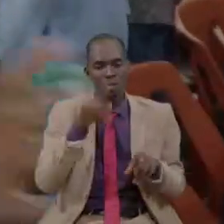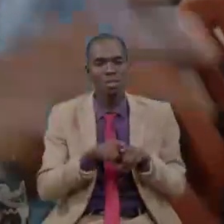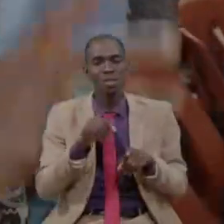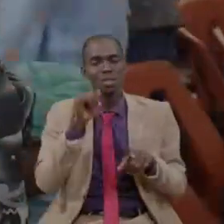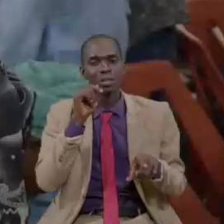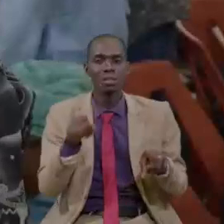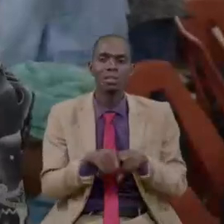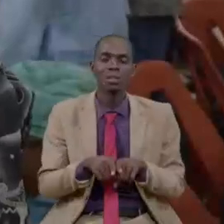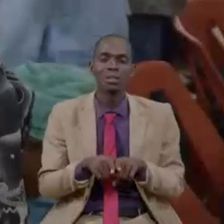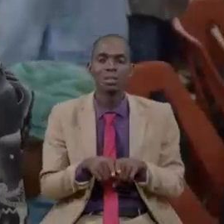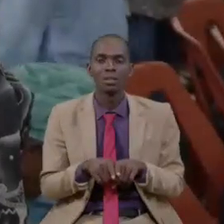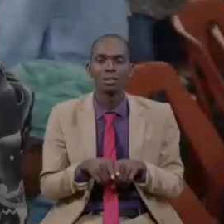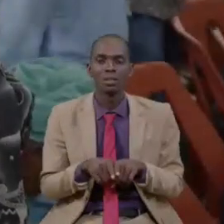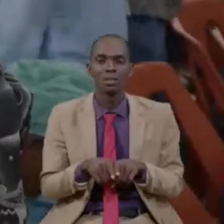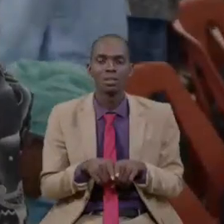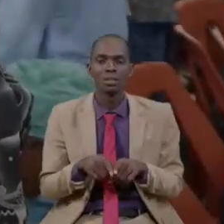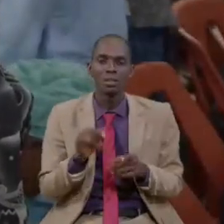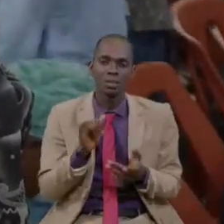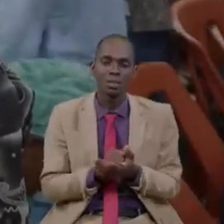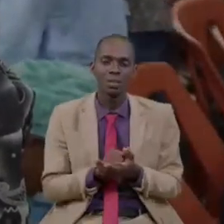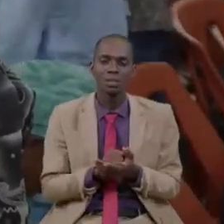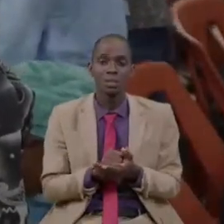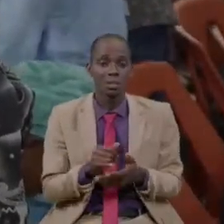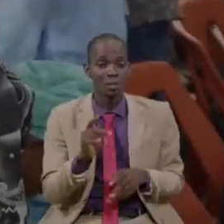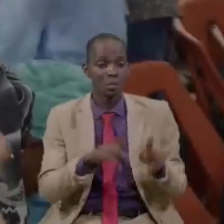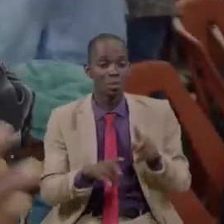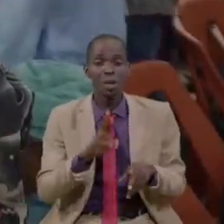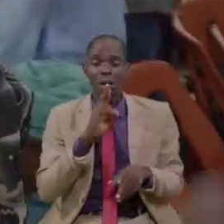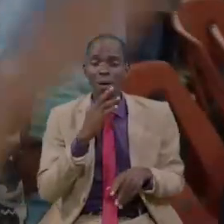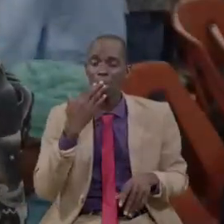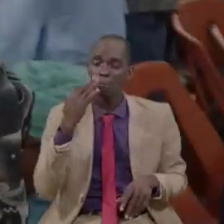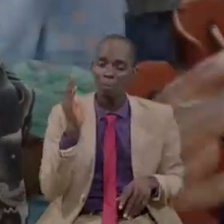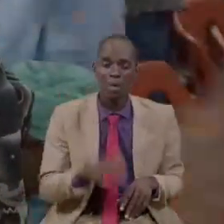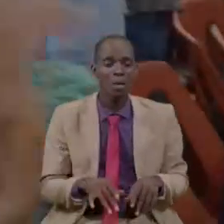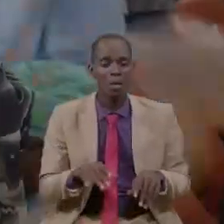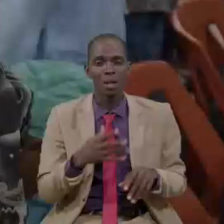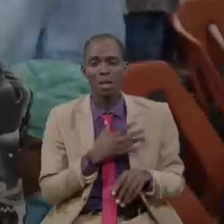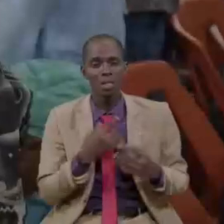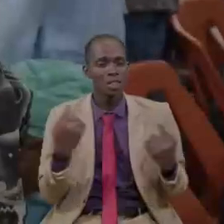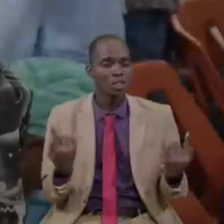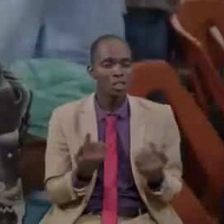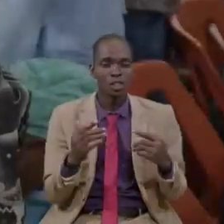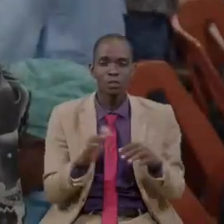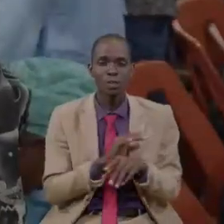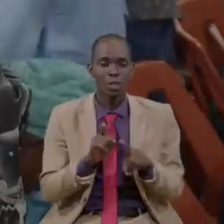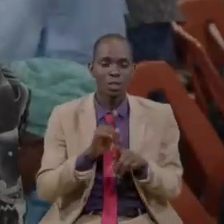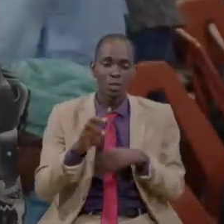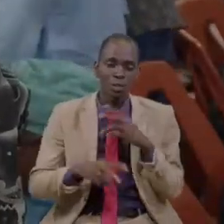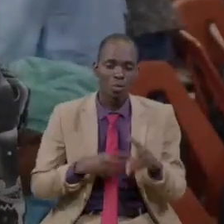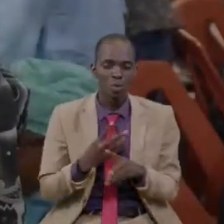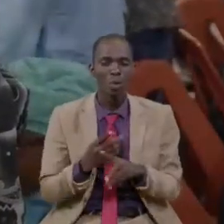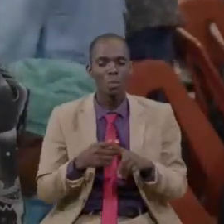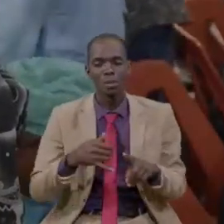As bad, as evil, as sinful as the world, brother, sister, no.